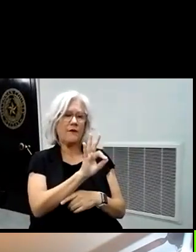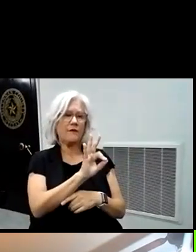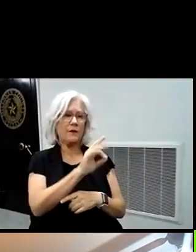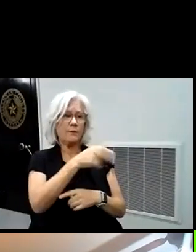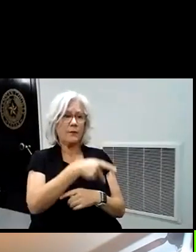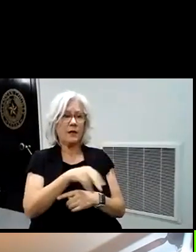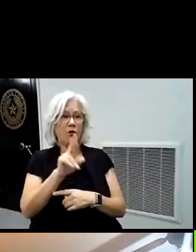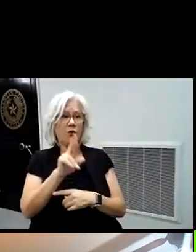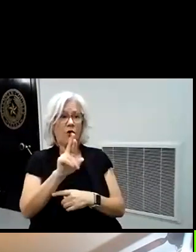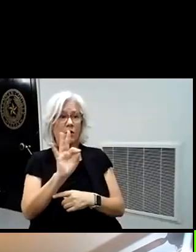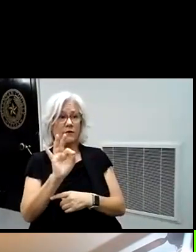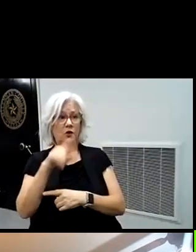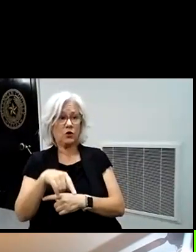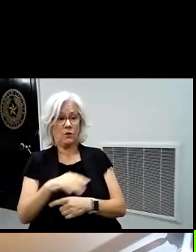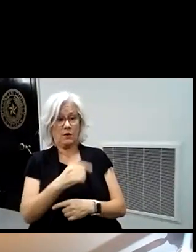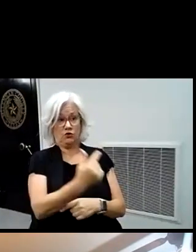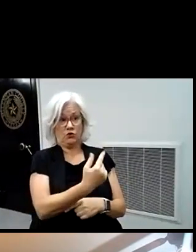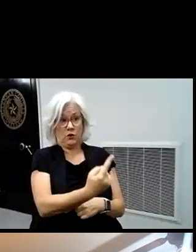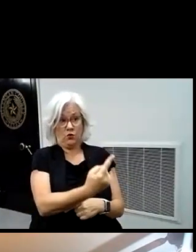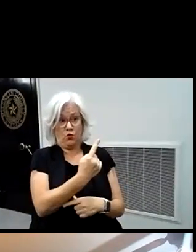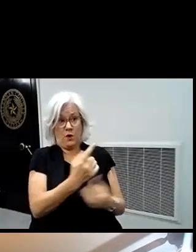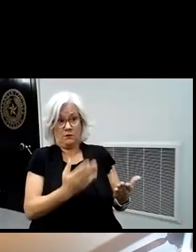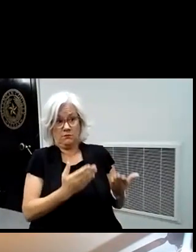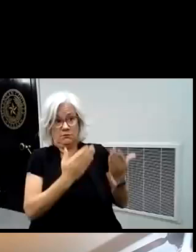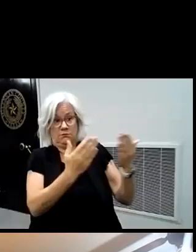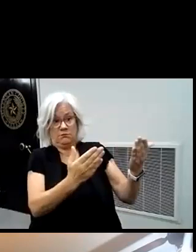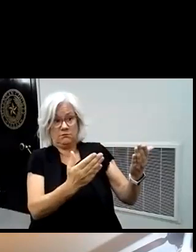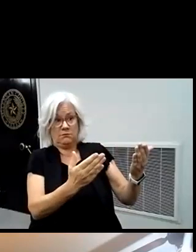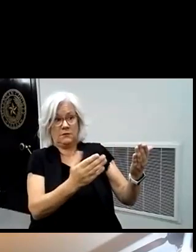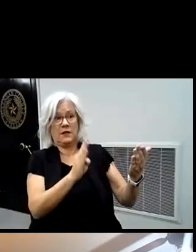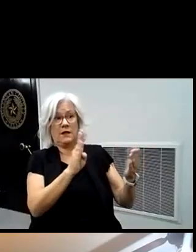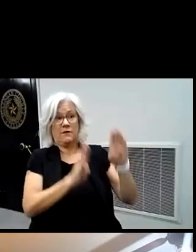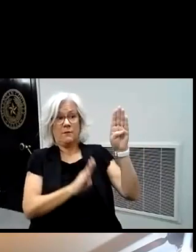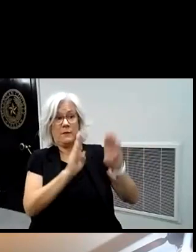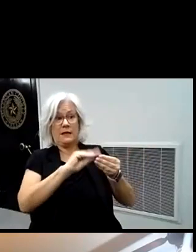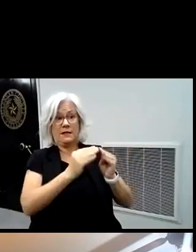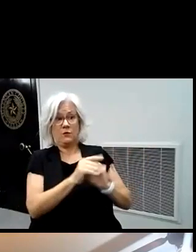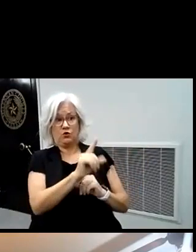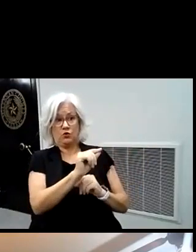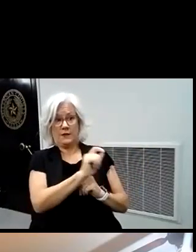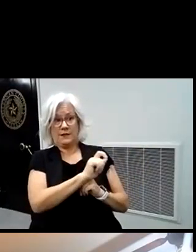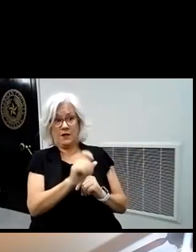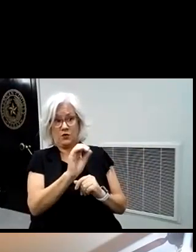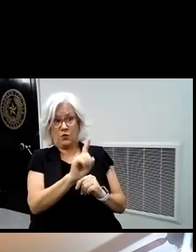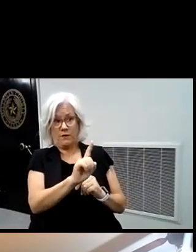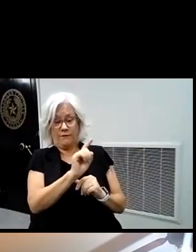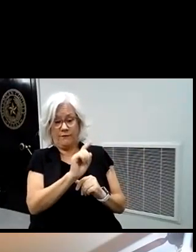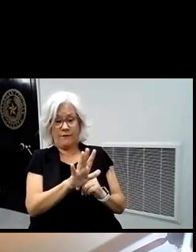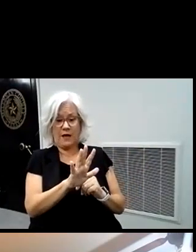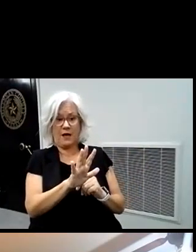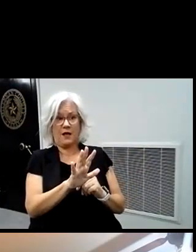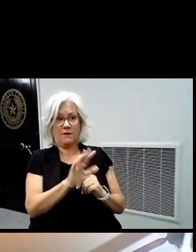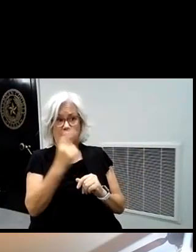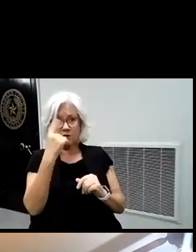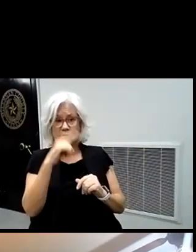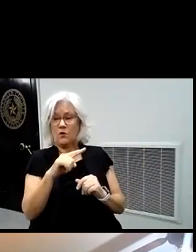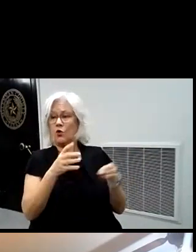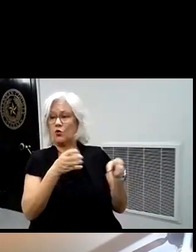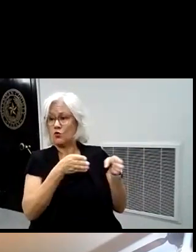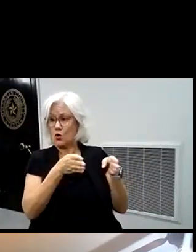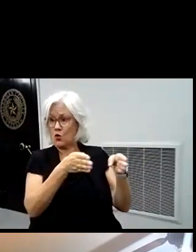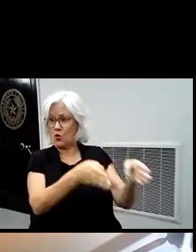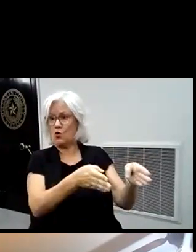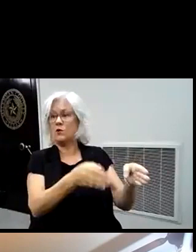Under G1's authorization recommendation of bid number 20-015 for Road and Bridge